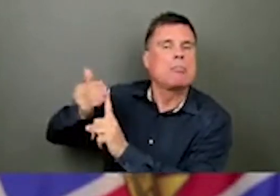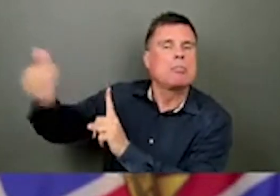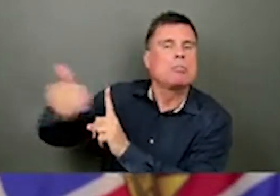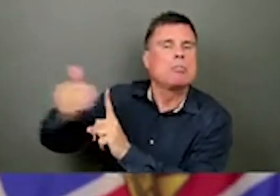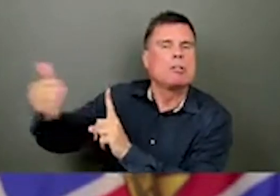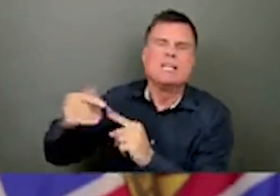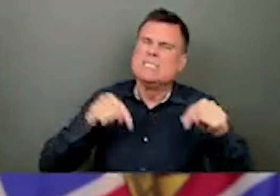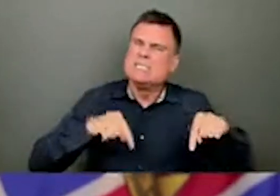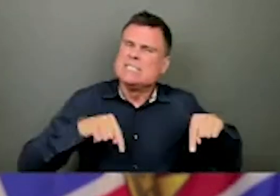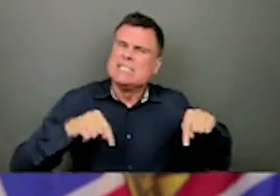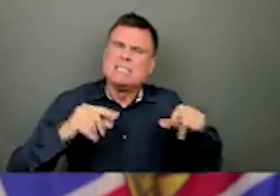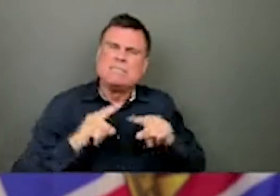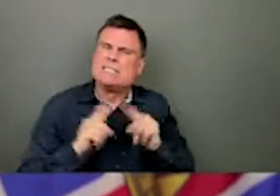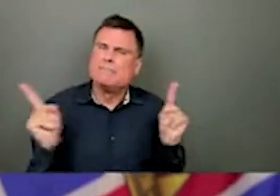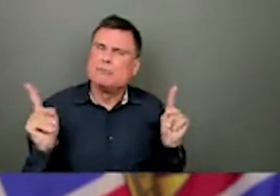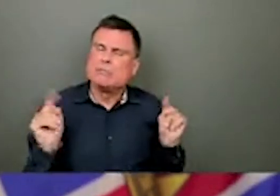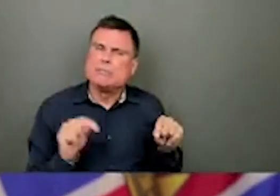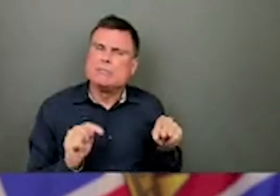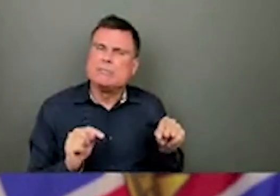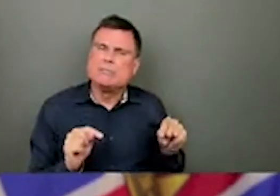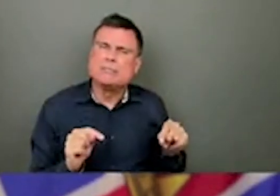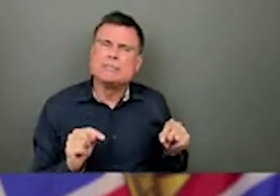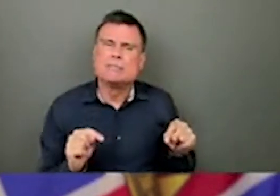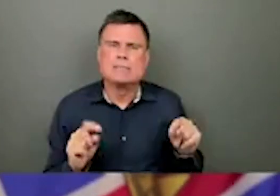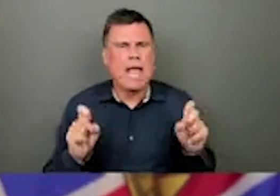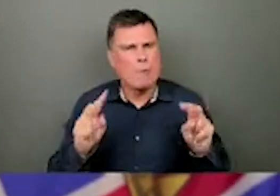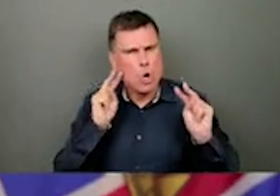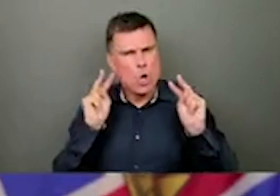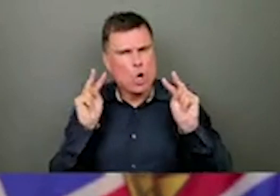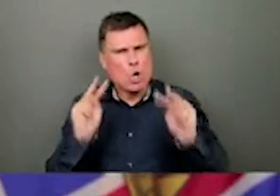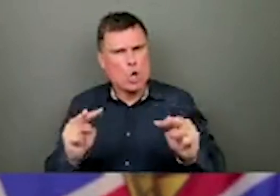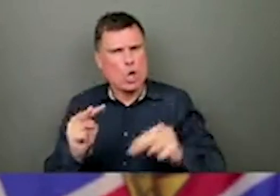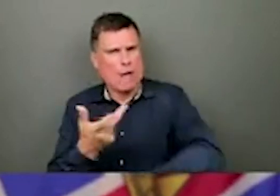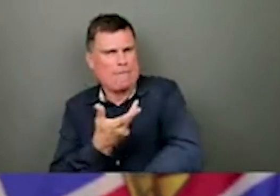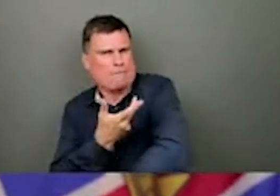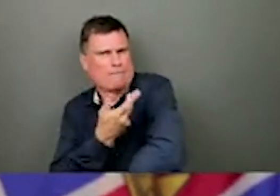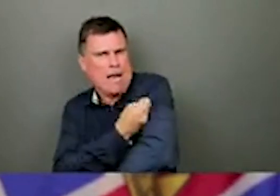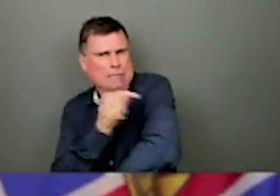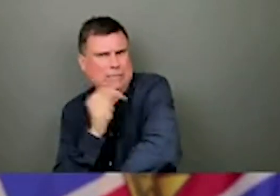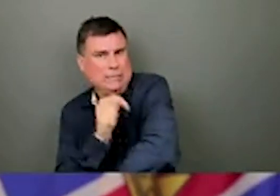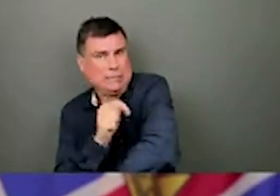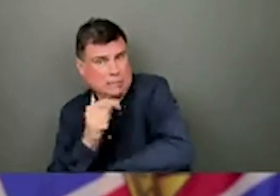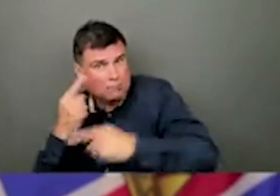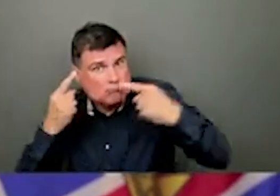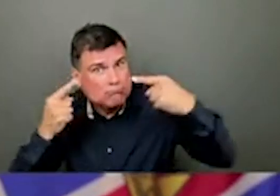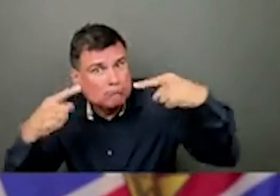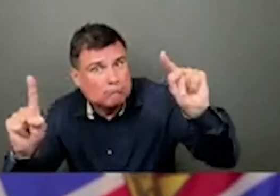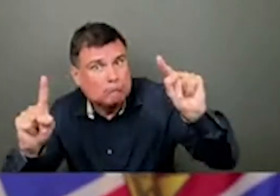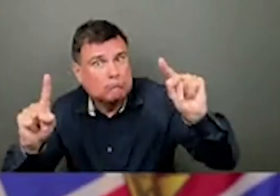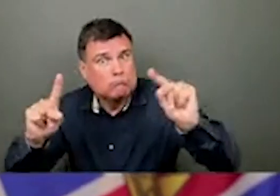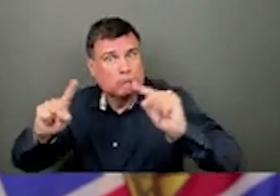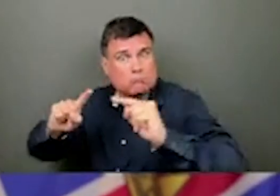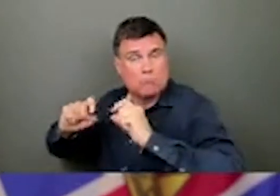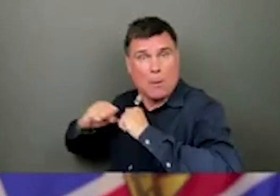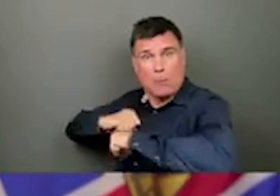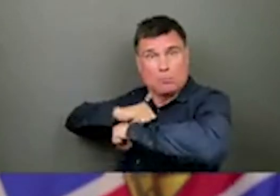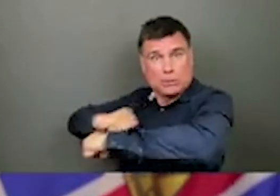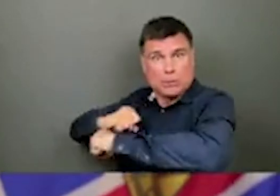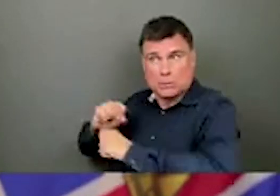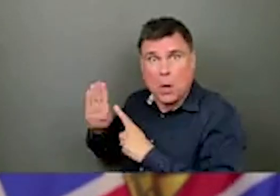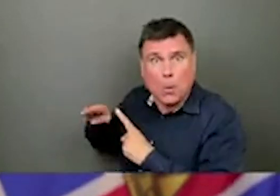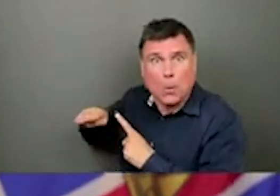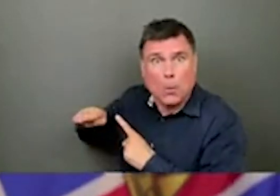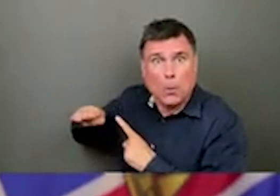continuing to provide across the board. We've also started very early on here in BC and across Canada with